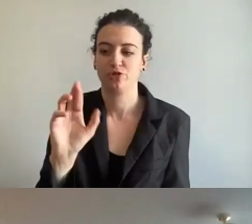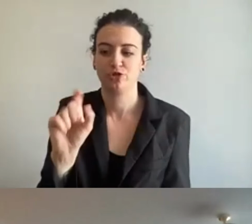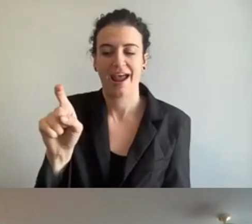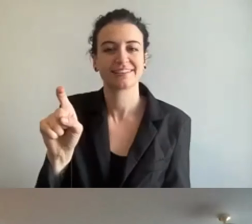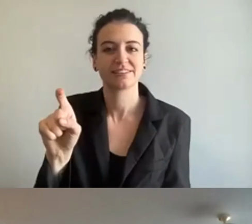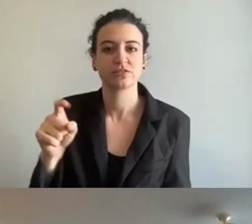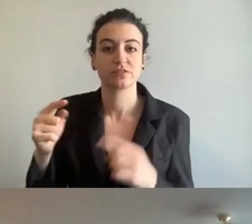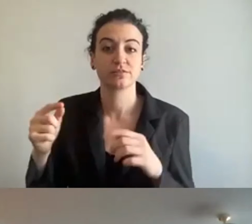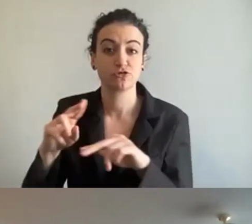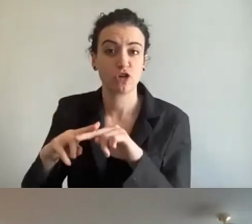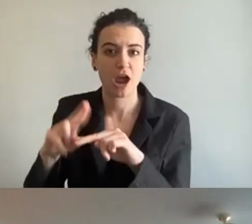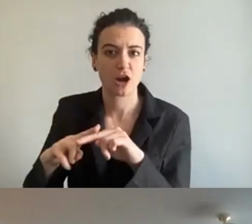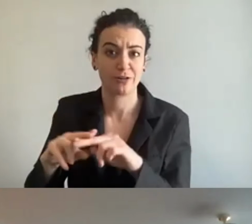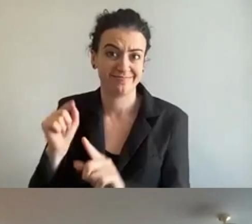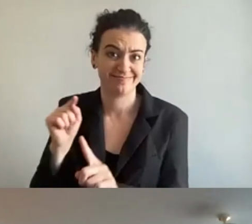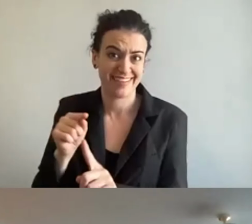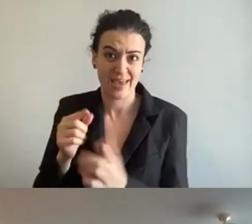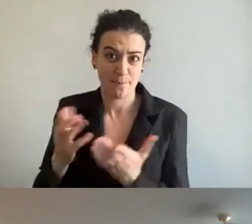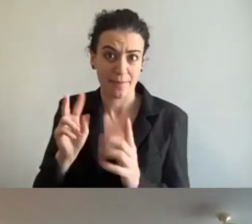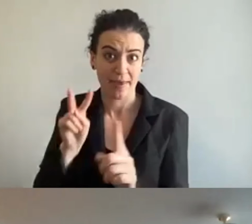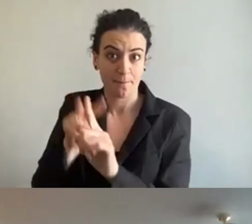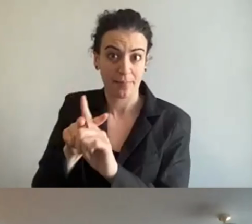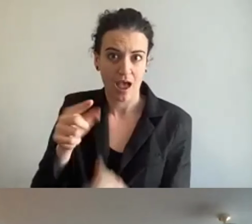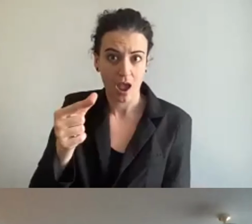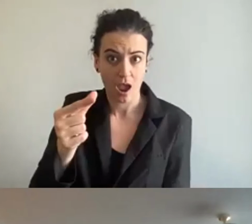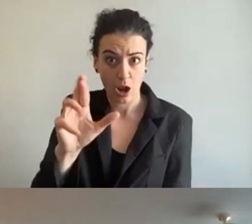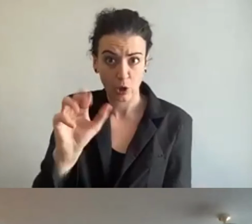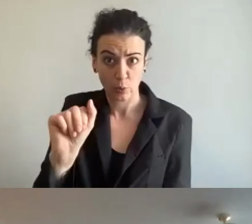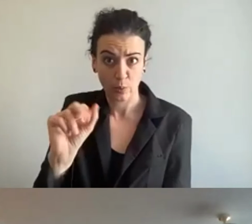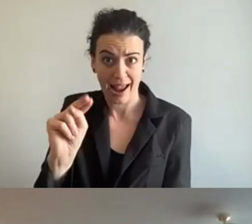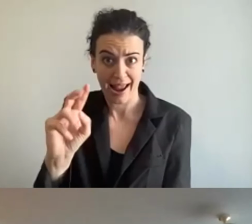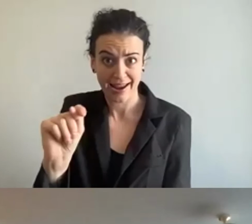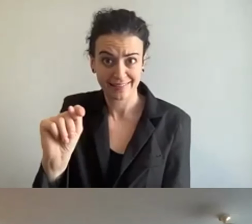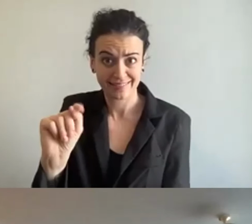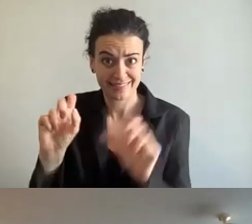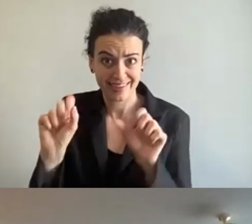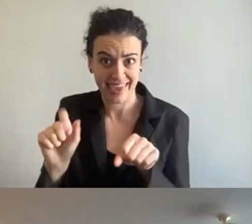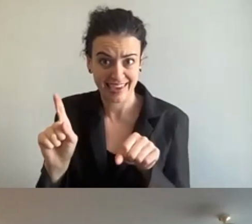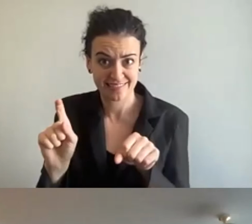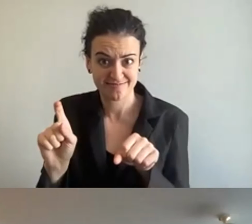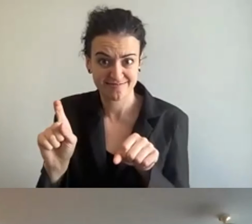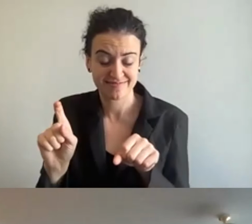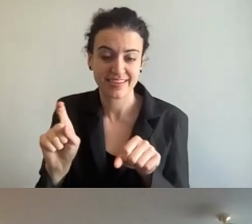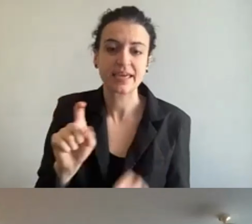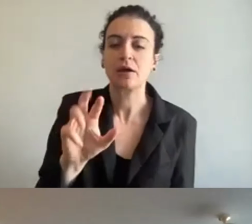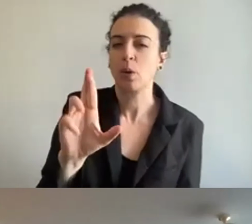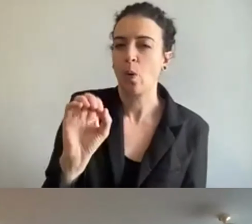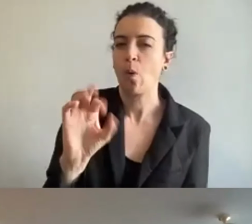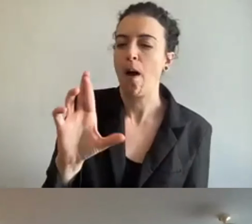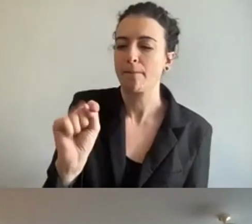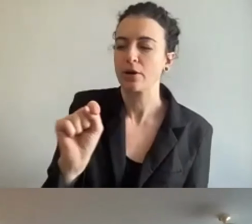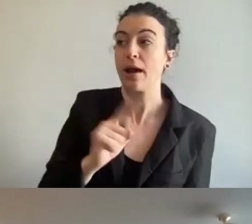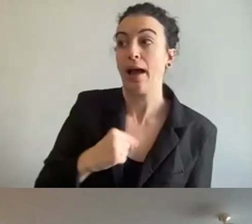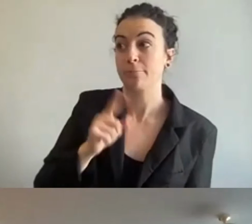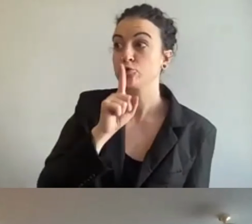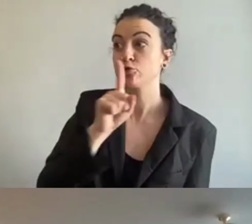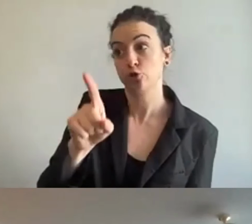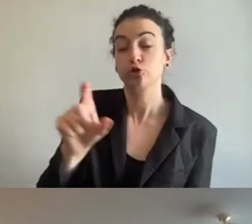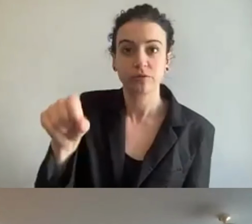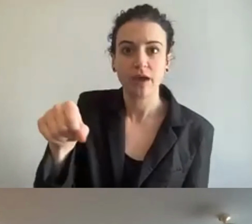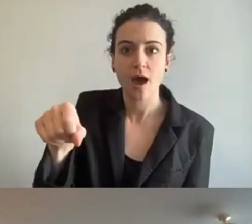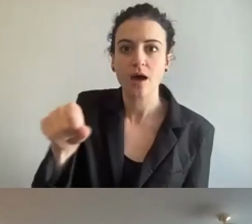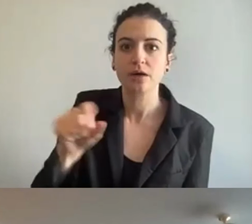other things? I imagine there part of- is a oh, I'm grant. You sorry. just have to do the research to find it. Yeah, what did you have to say, Nathan?